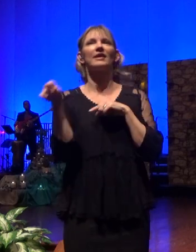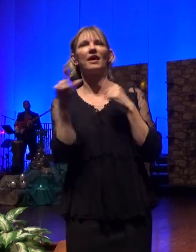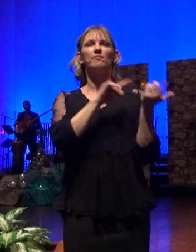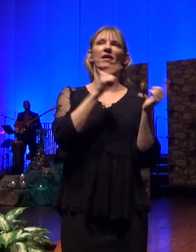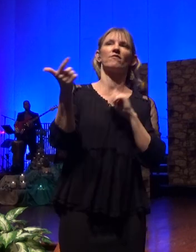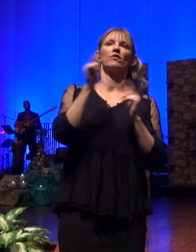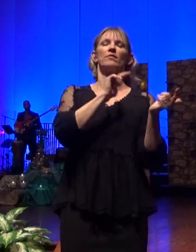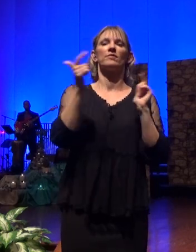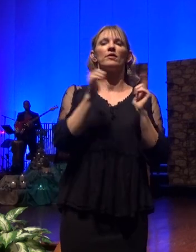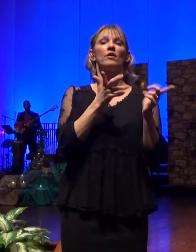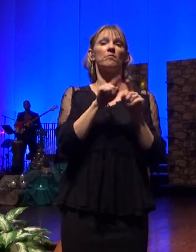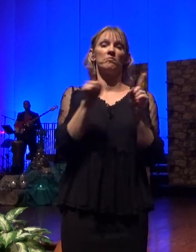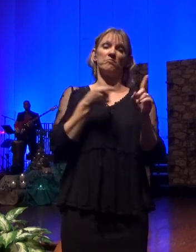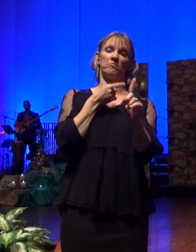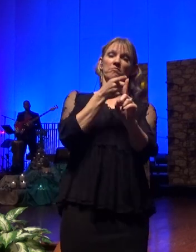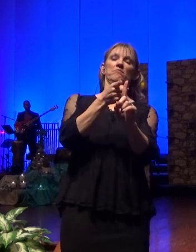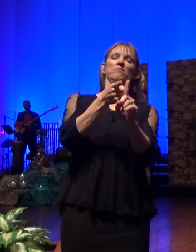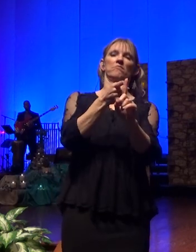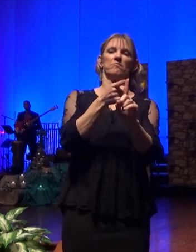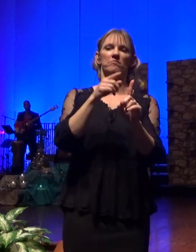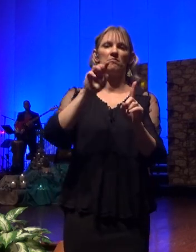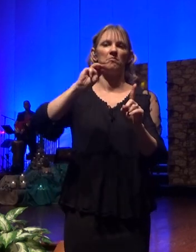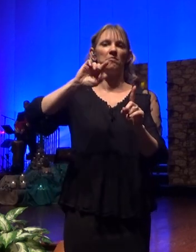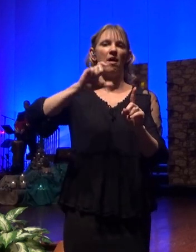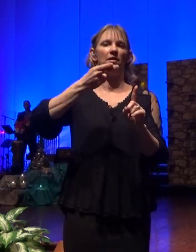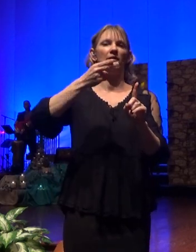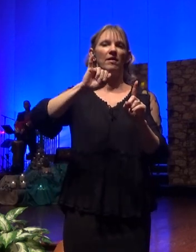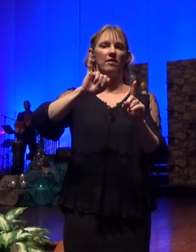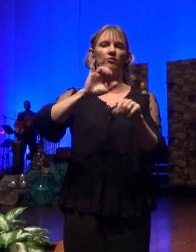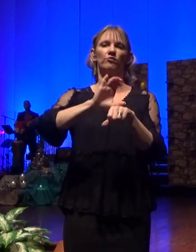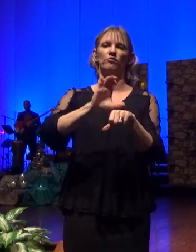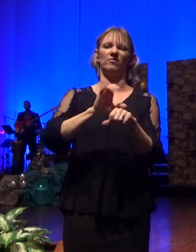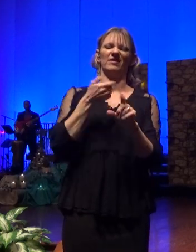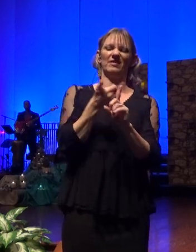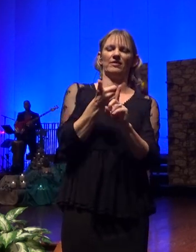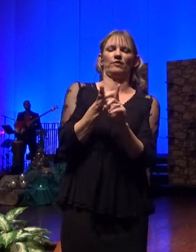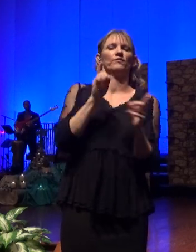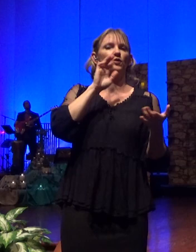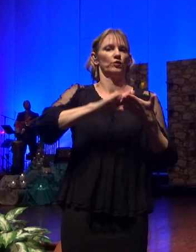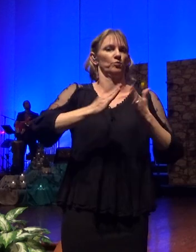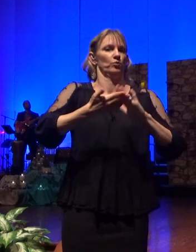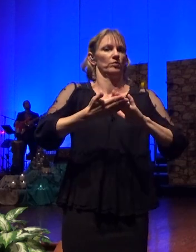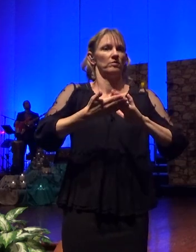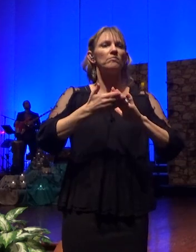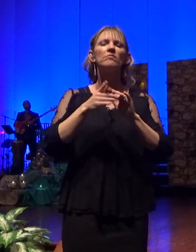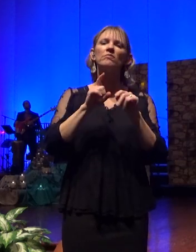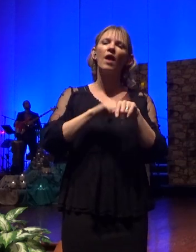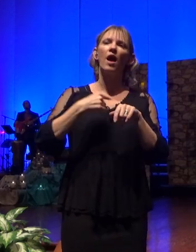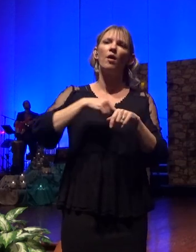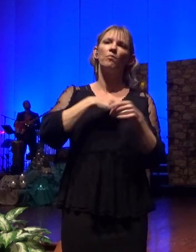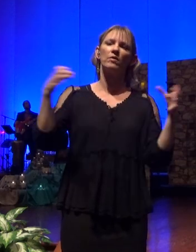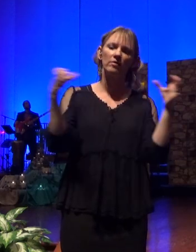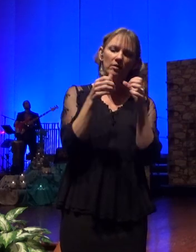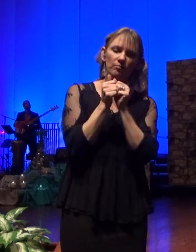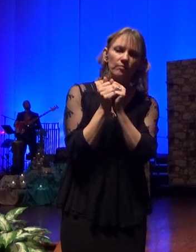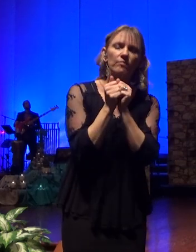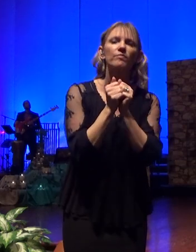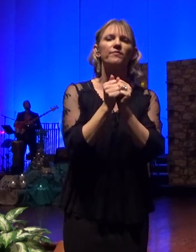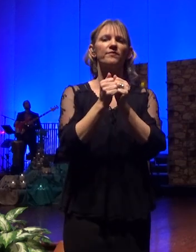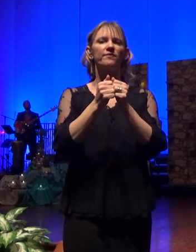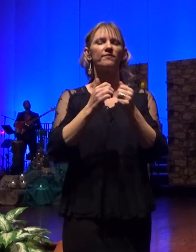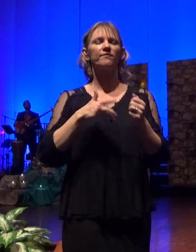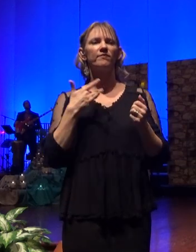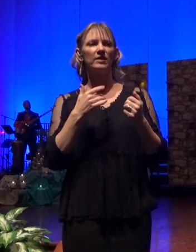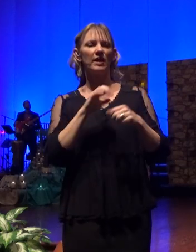at the crux, Mile High Church is a community. And there's a time where we come here and we're served by the incredible